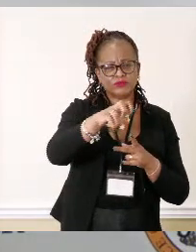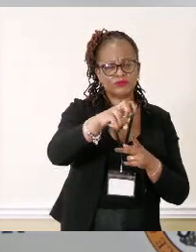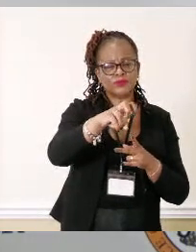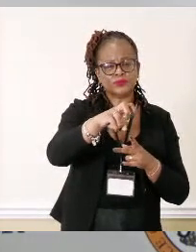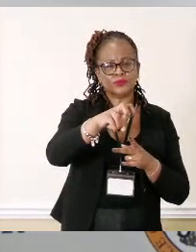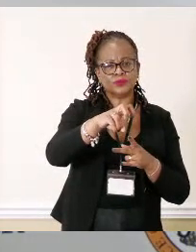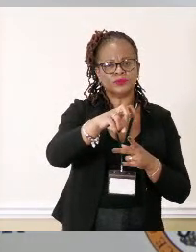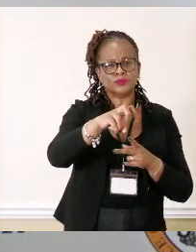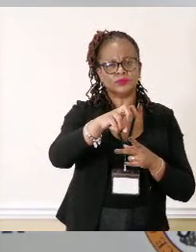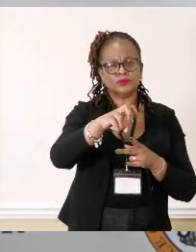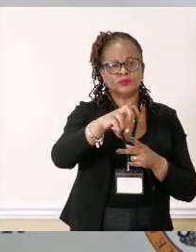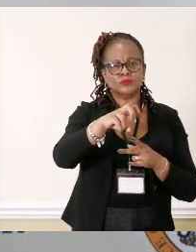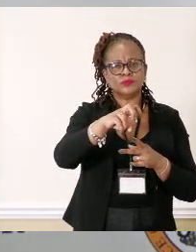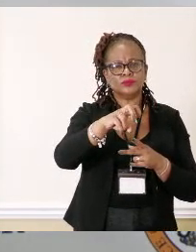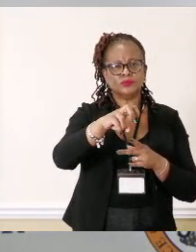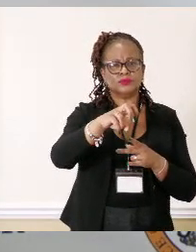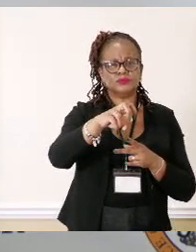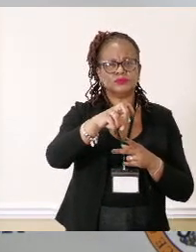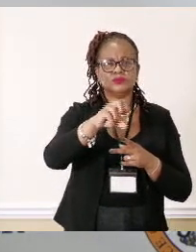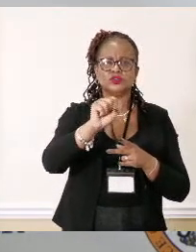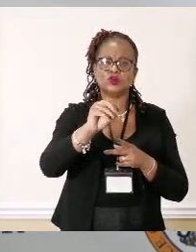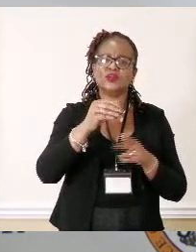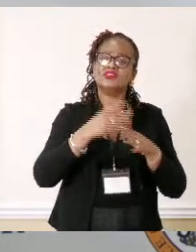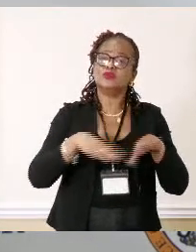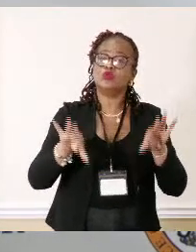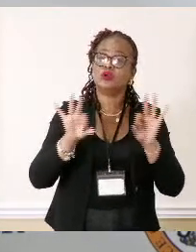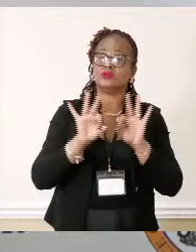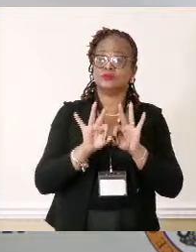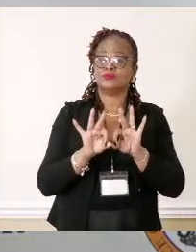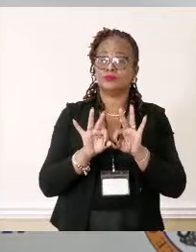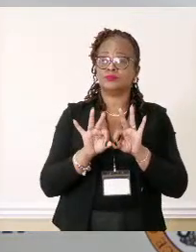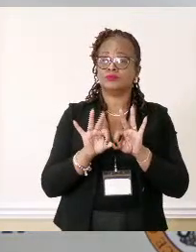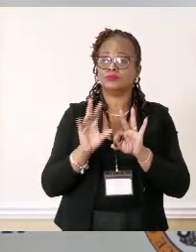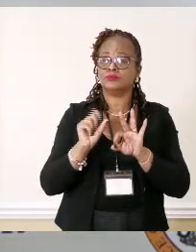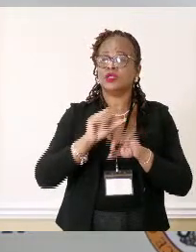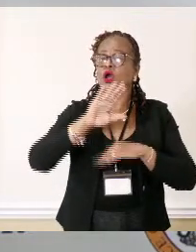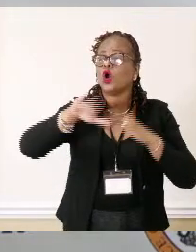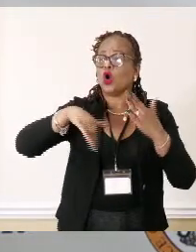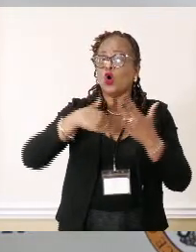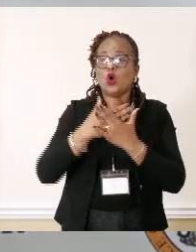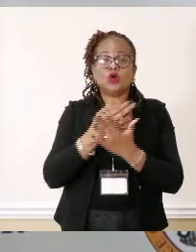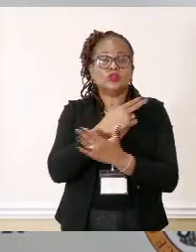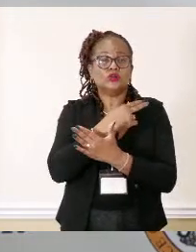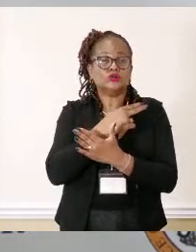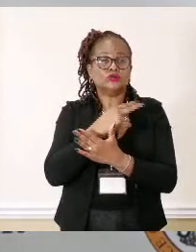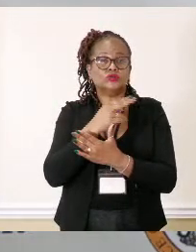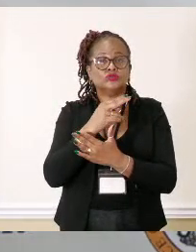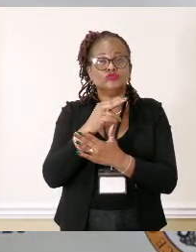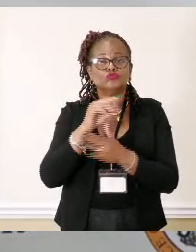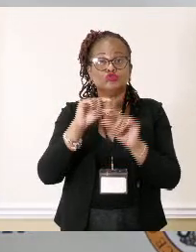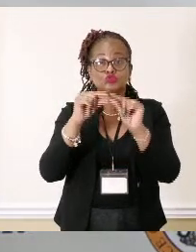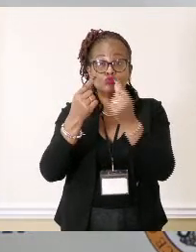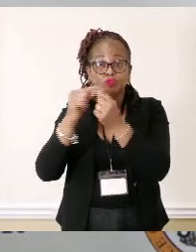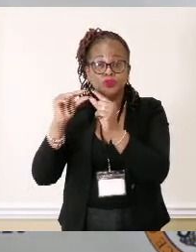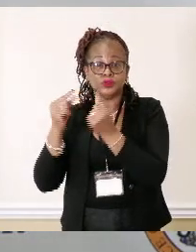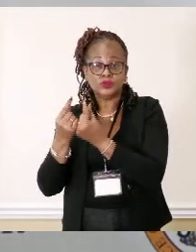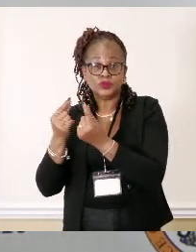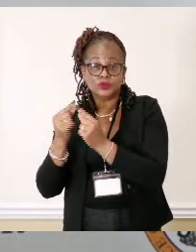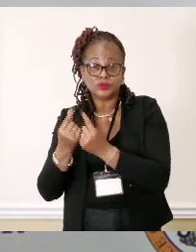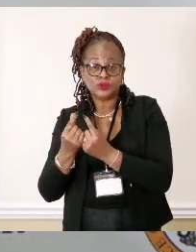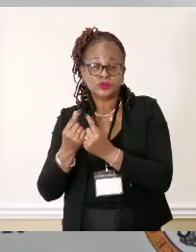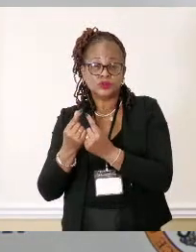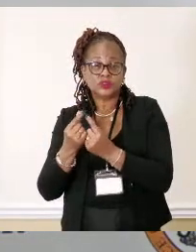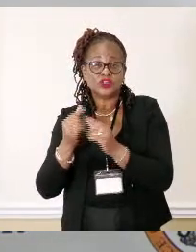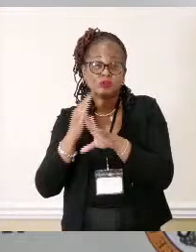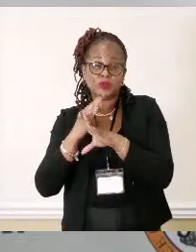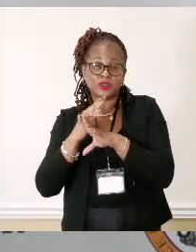tourists. So it's important that all those hospitality groups that they